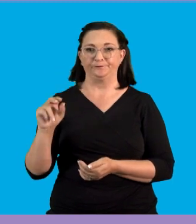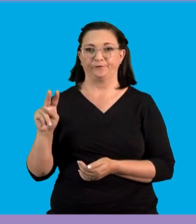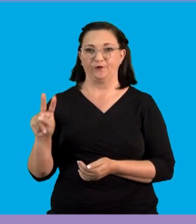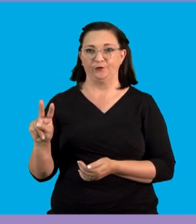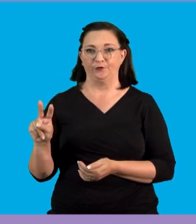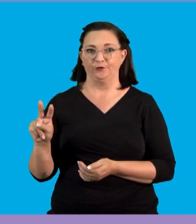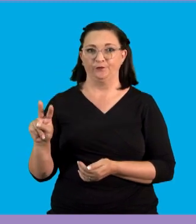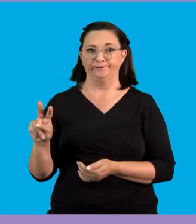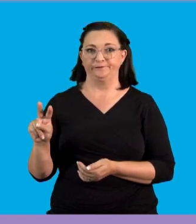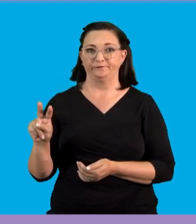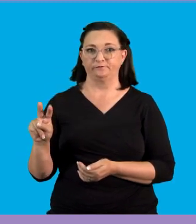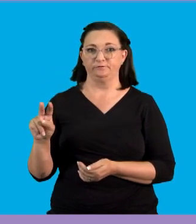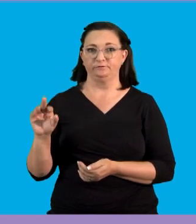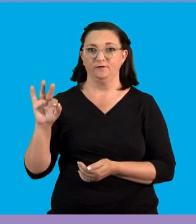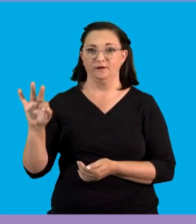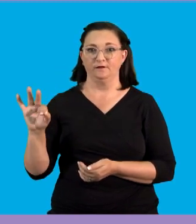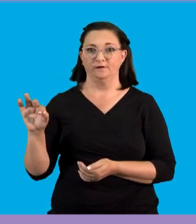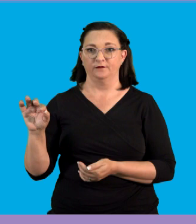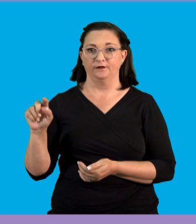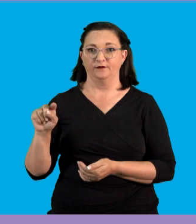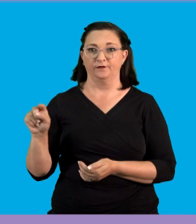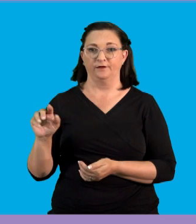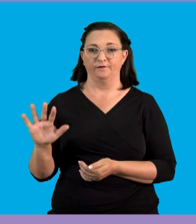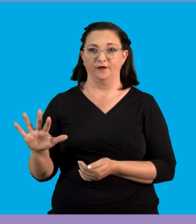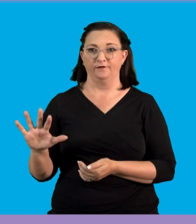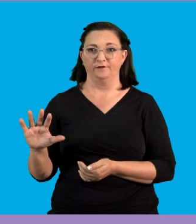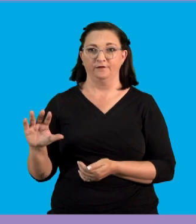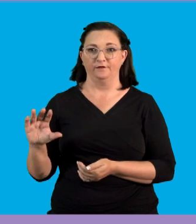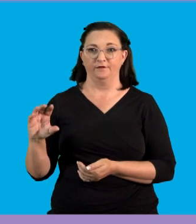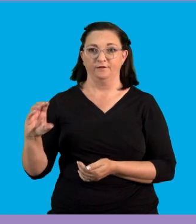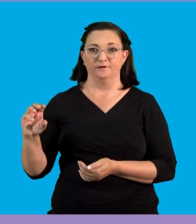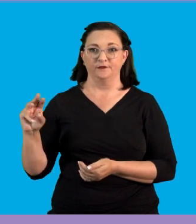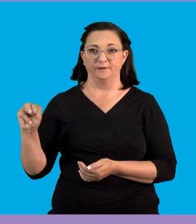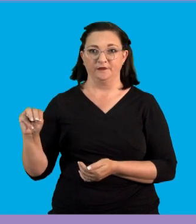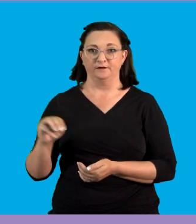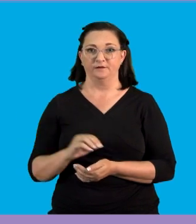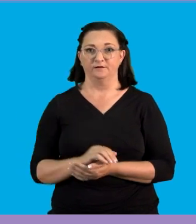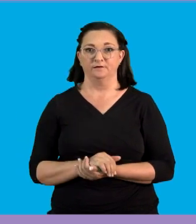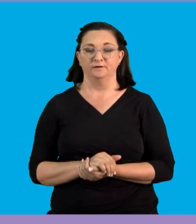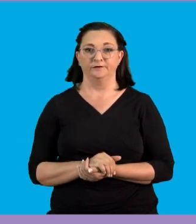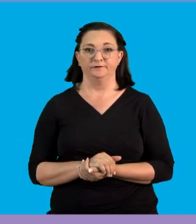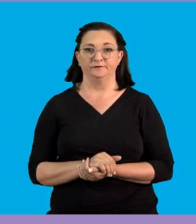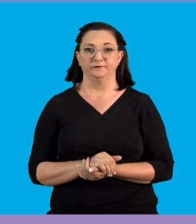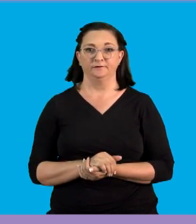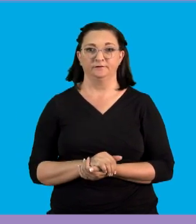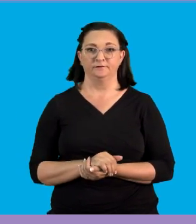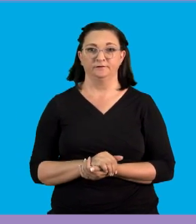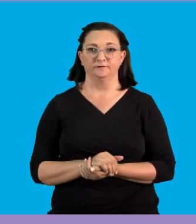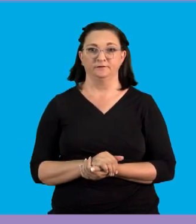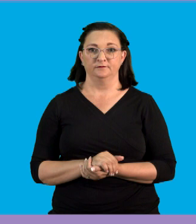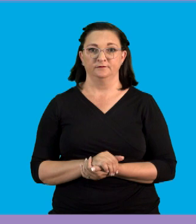and the width is 2 3/5, and that is also